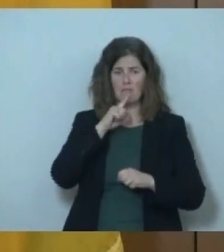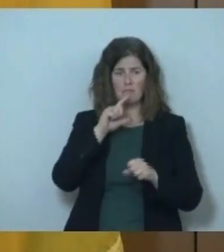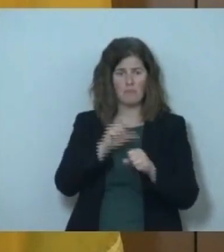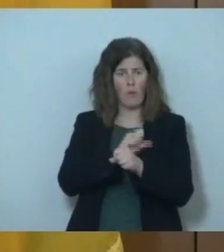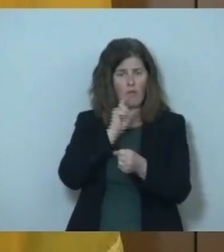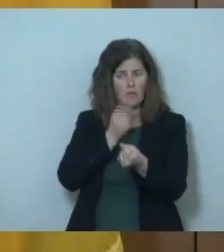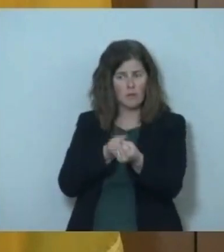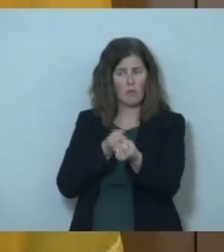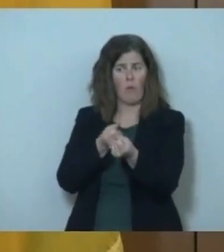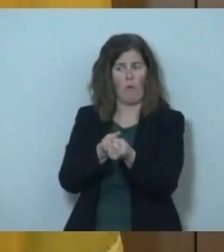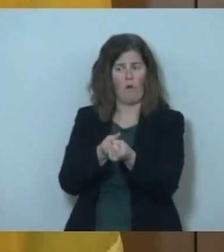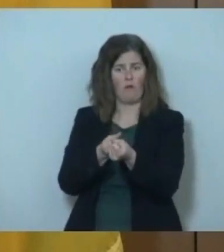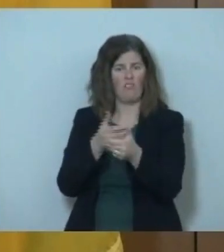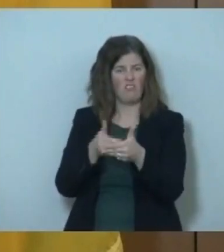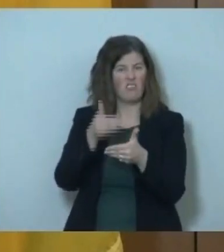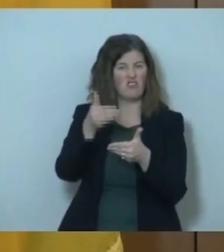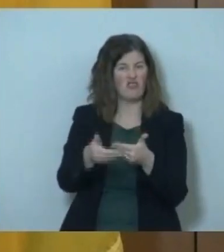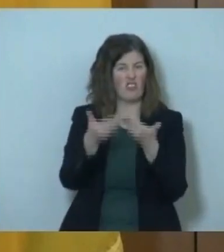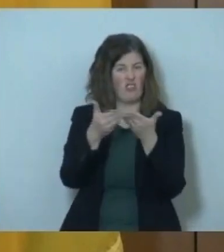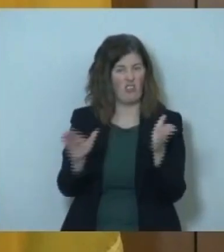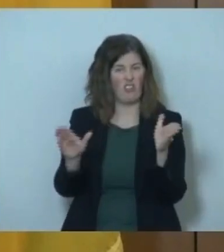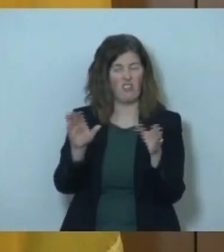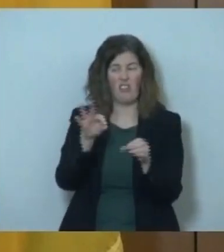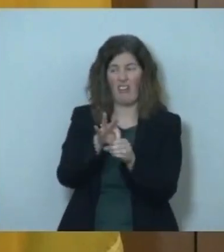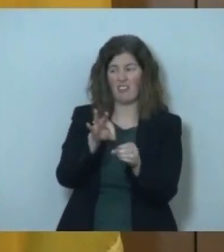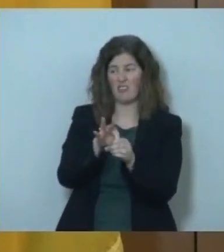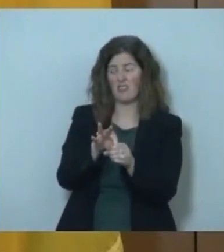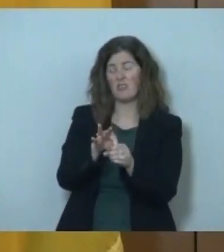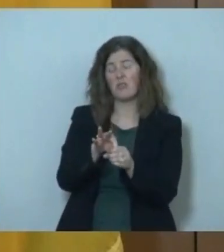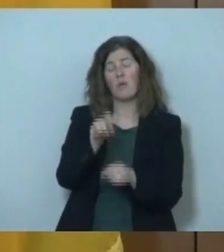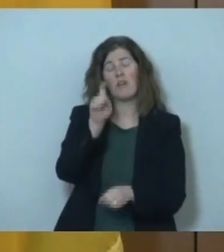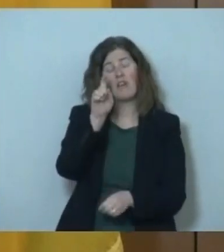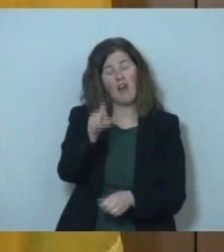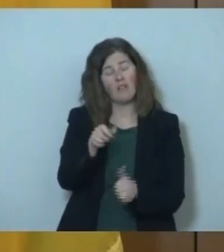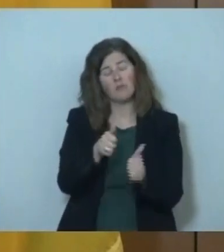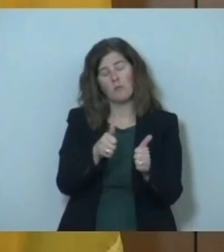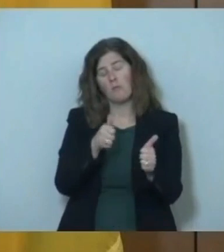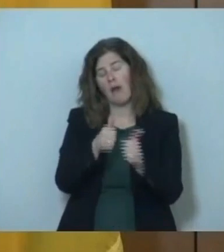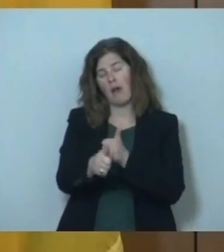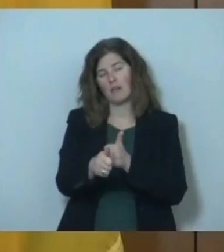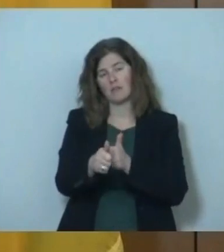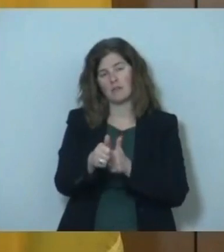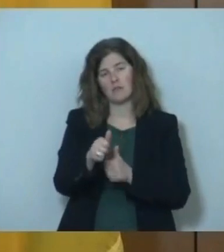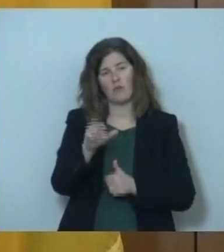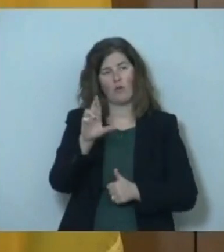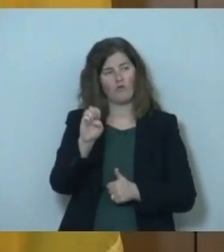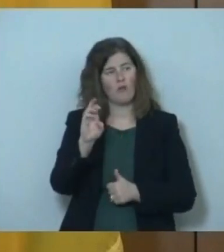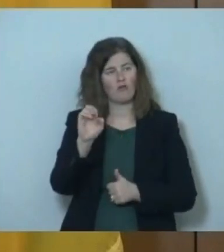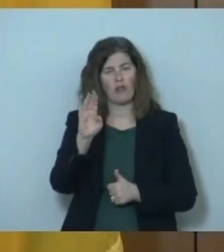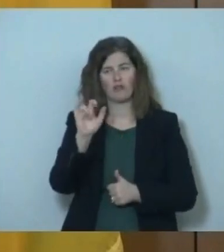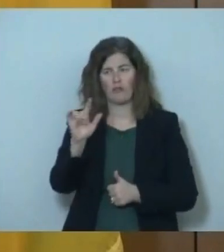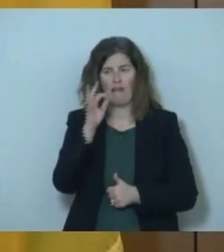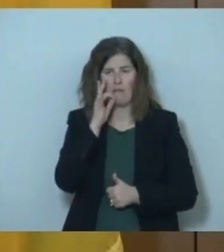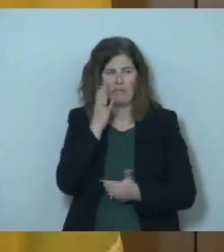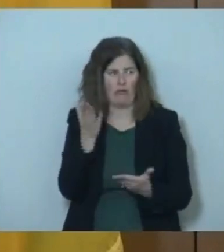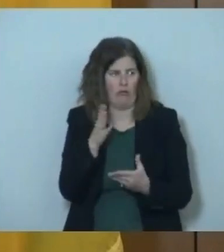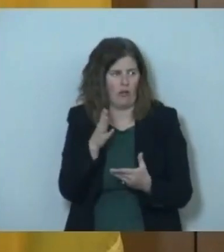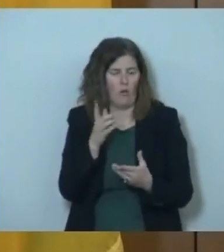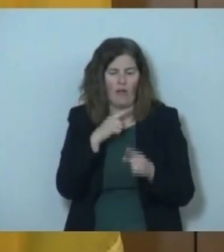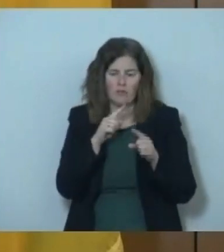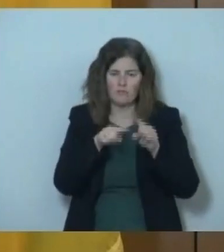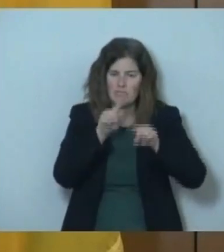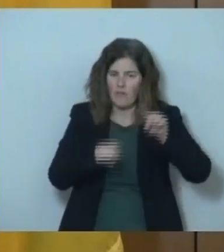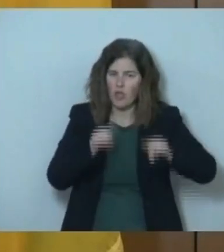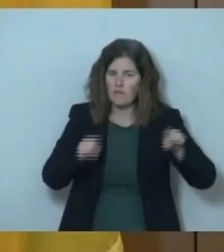in the next general election, that we have to pass recreational cannabis in the state. We need to diversify